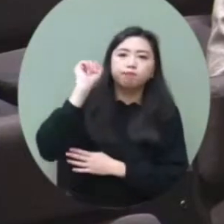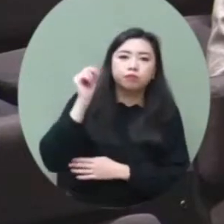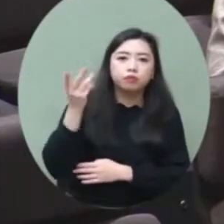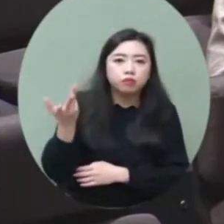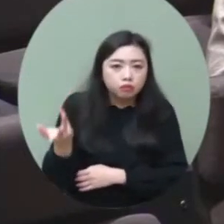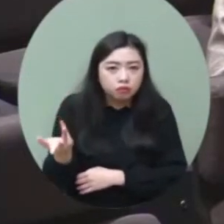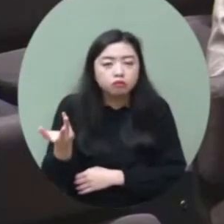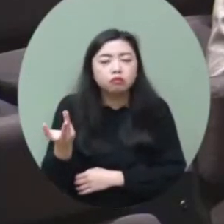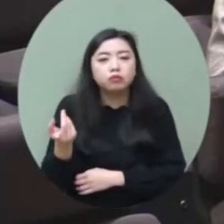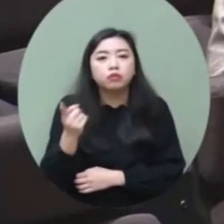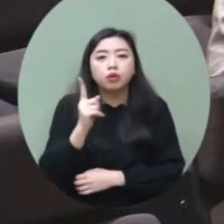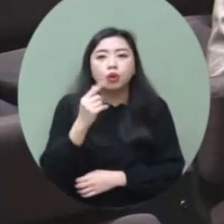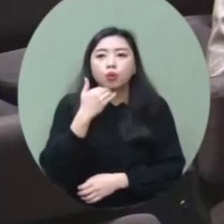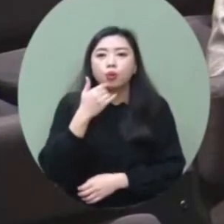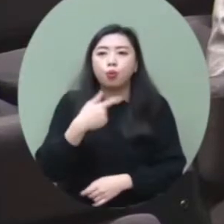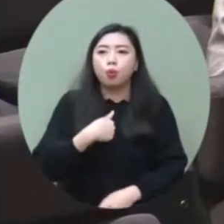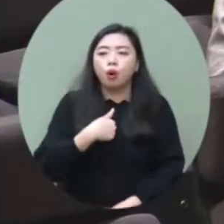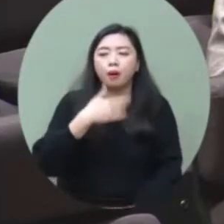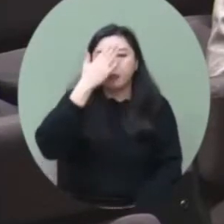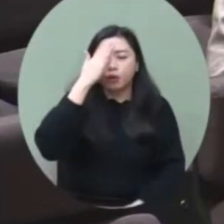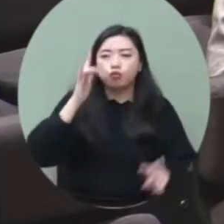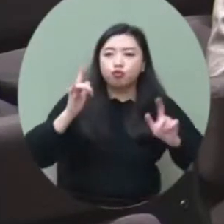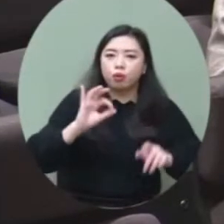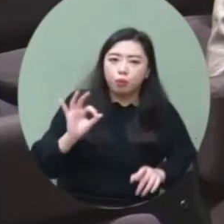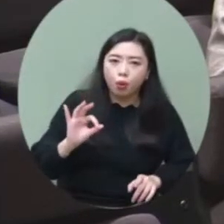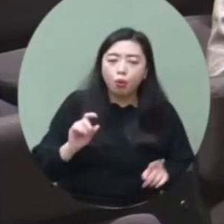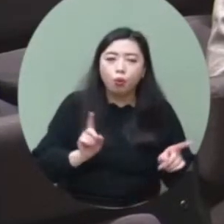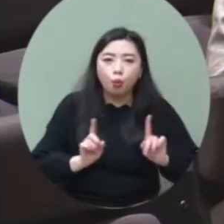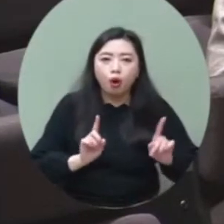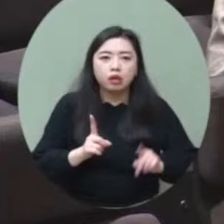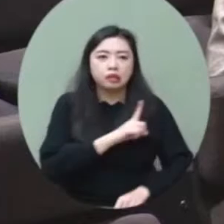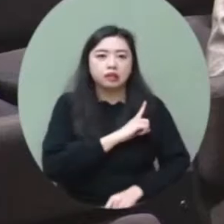HA? How would you deal with these patients?